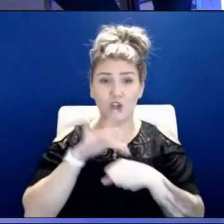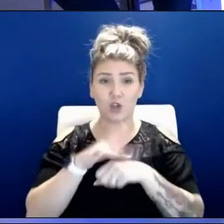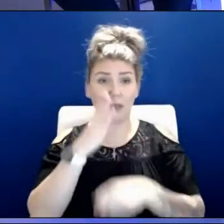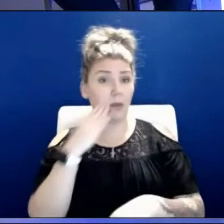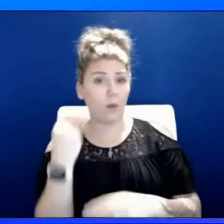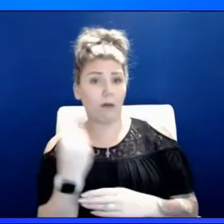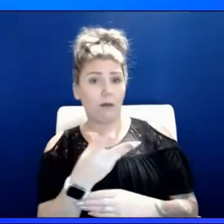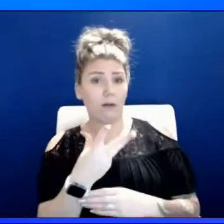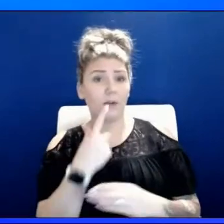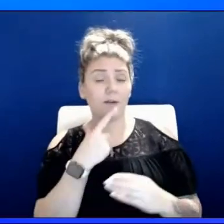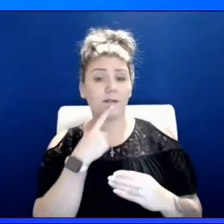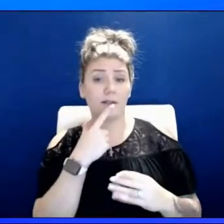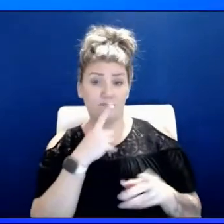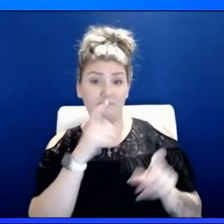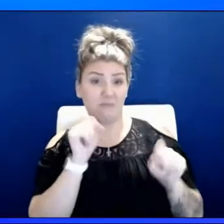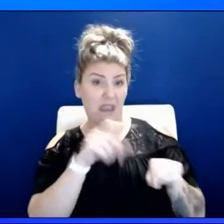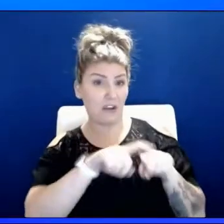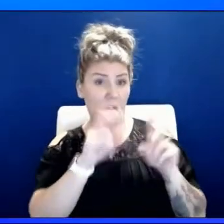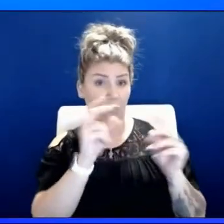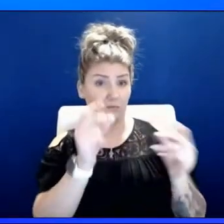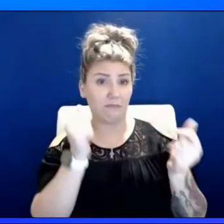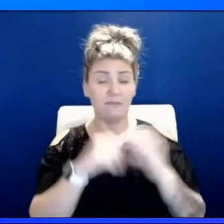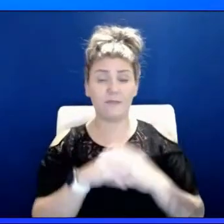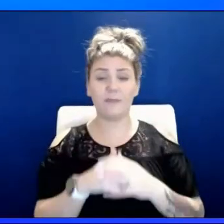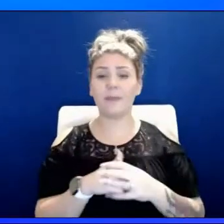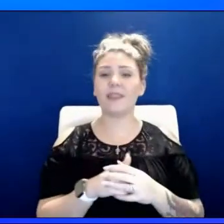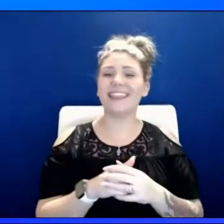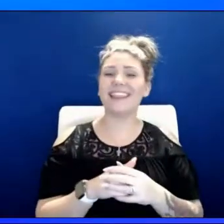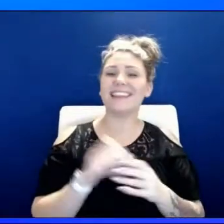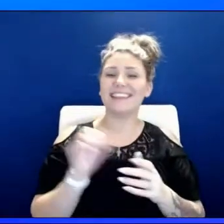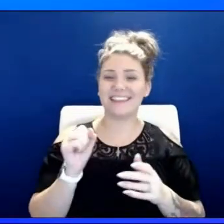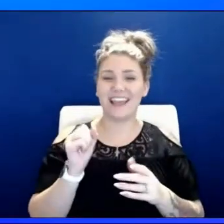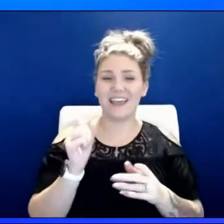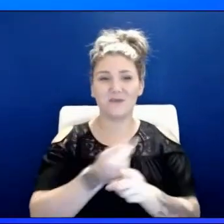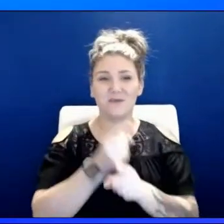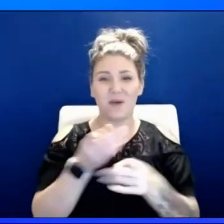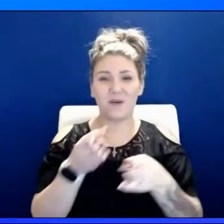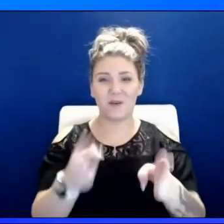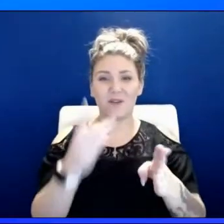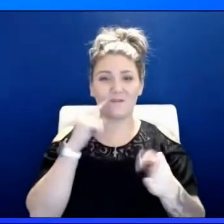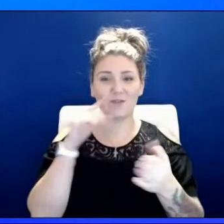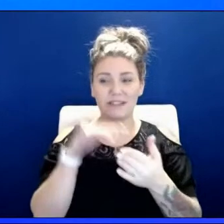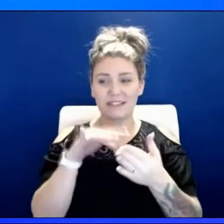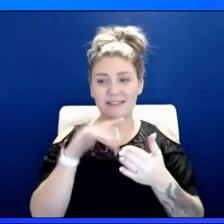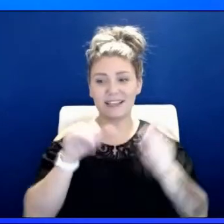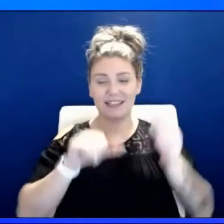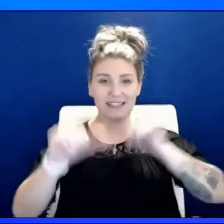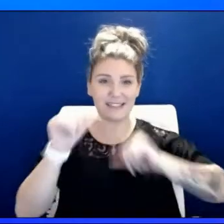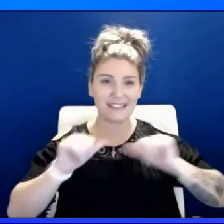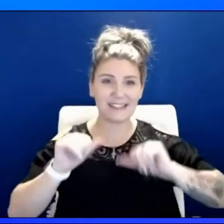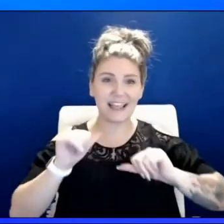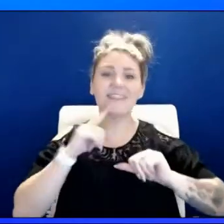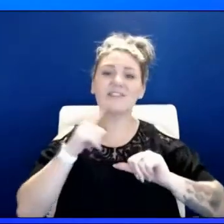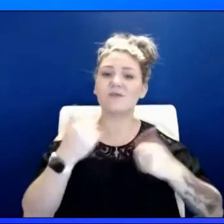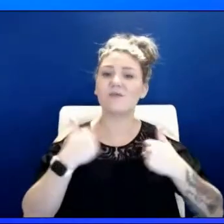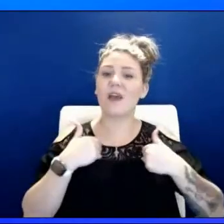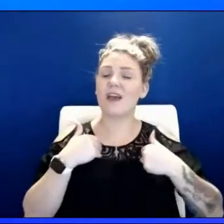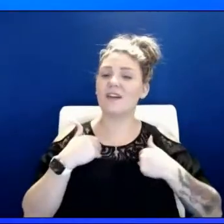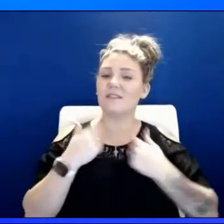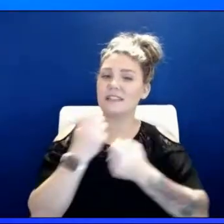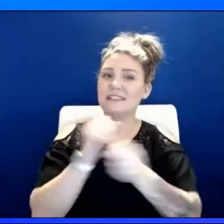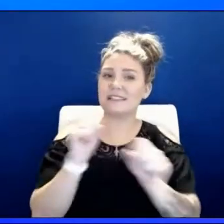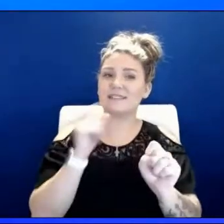a study. Yeah, so the right way for a study to be done, again, the science, is that you have this safety monitoring board, and they're